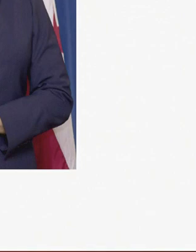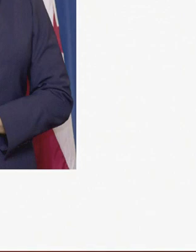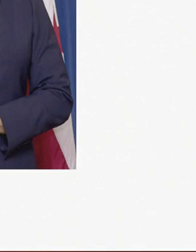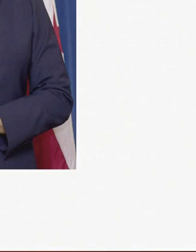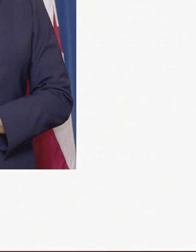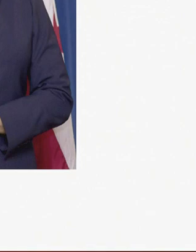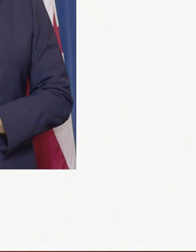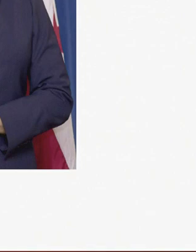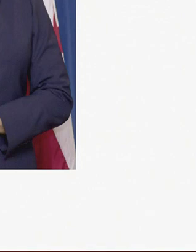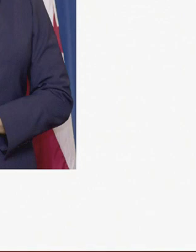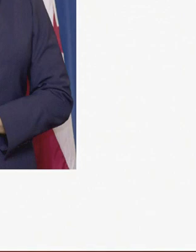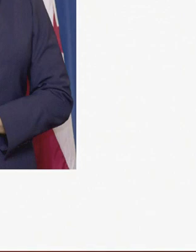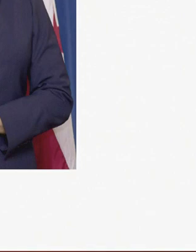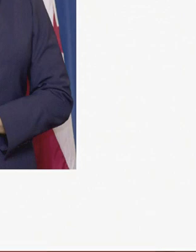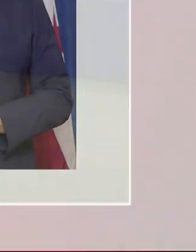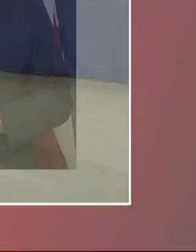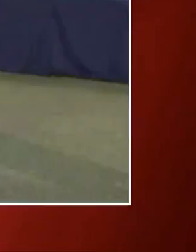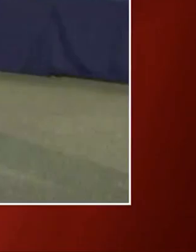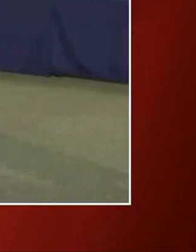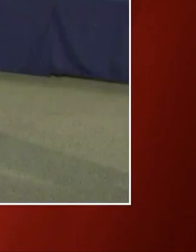resume following the announcement.